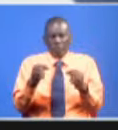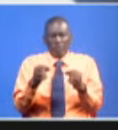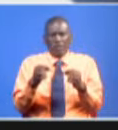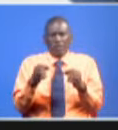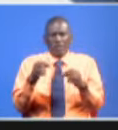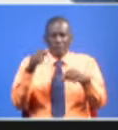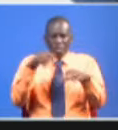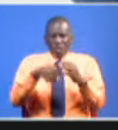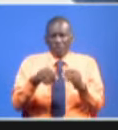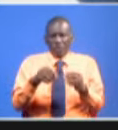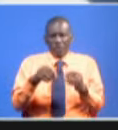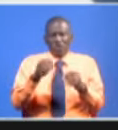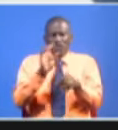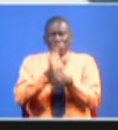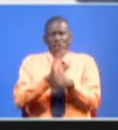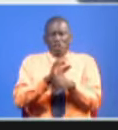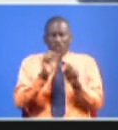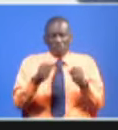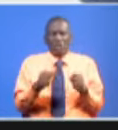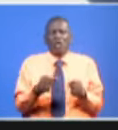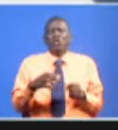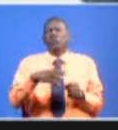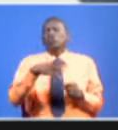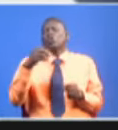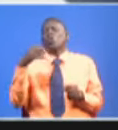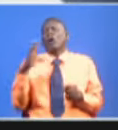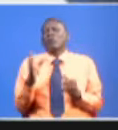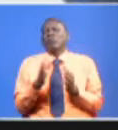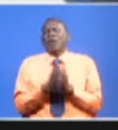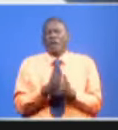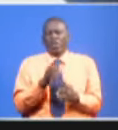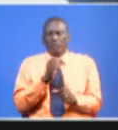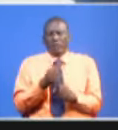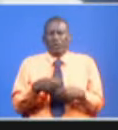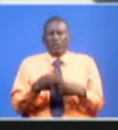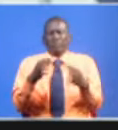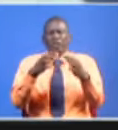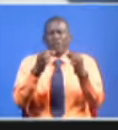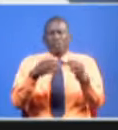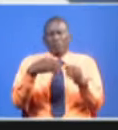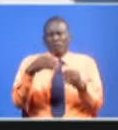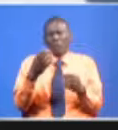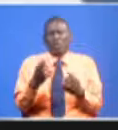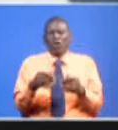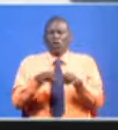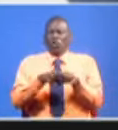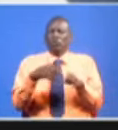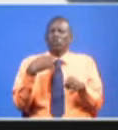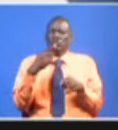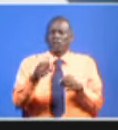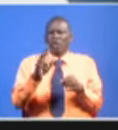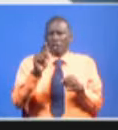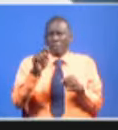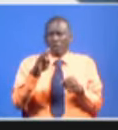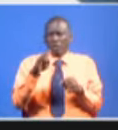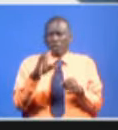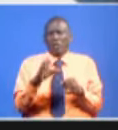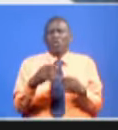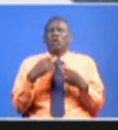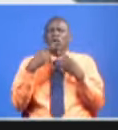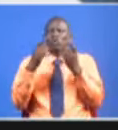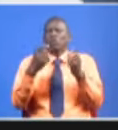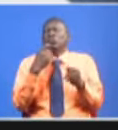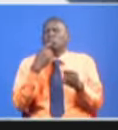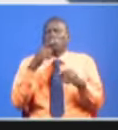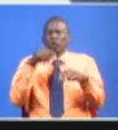cathedra. No. He would go outside and make the statements out there. They would even say, KBC to announce Moi alikuwa